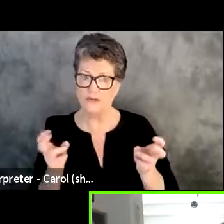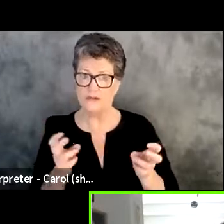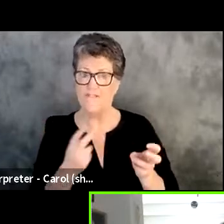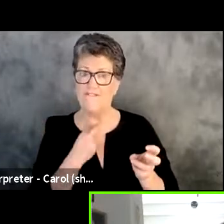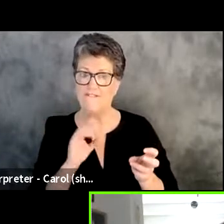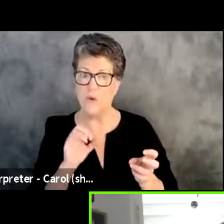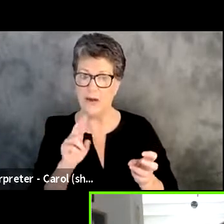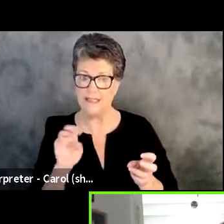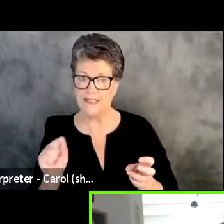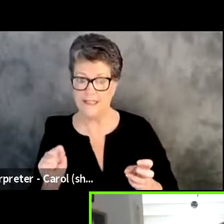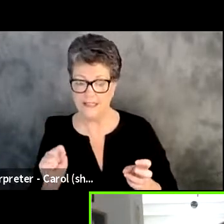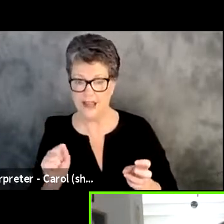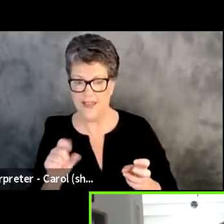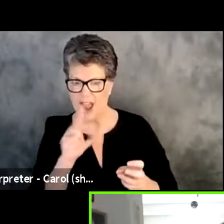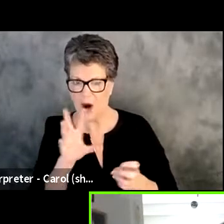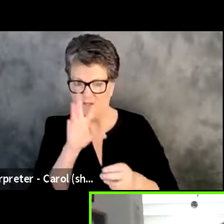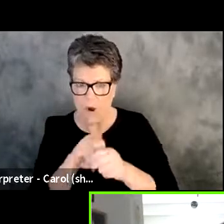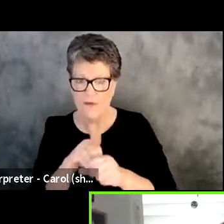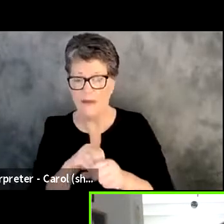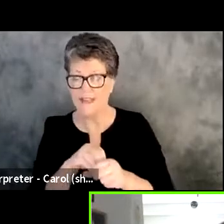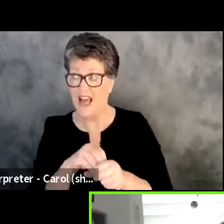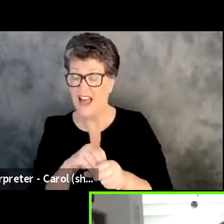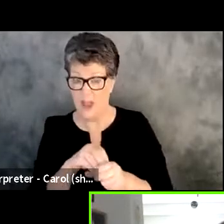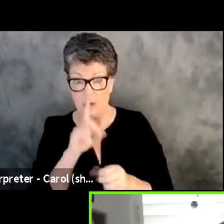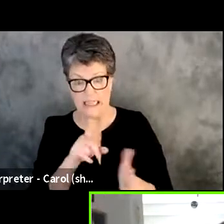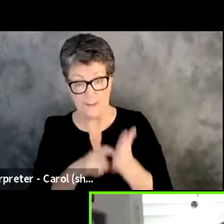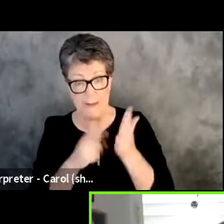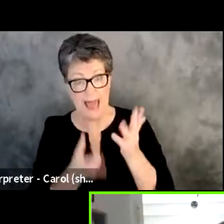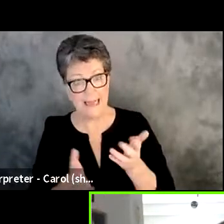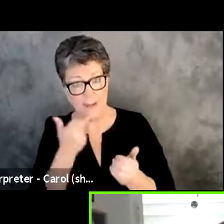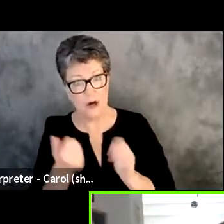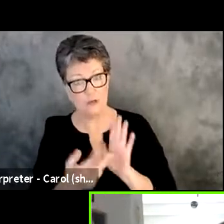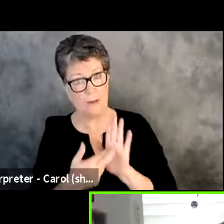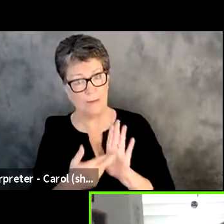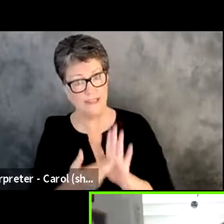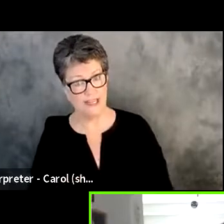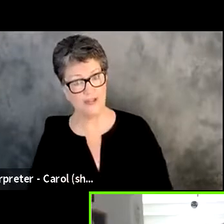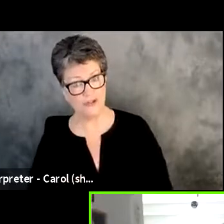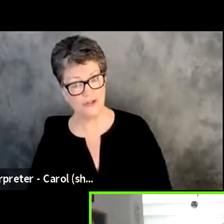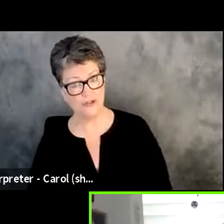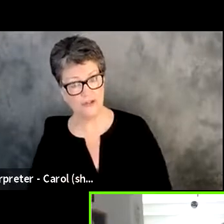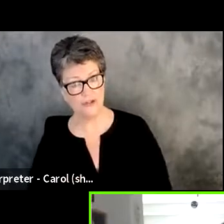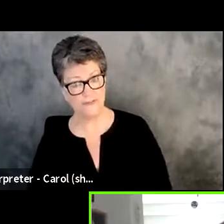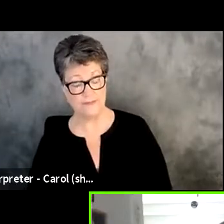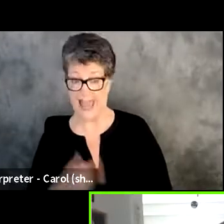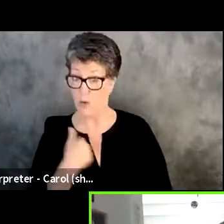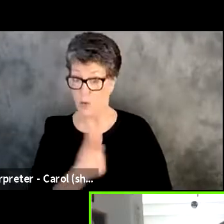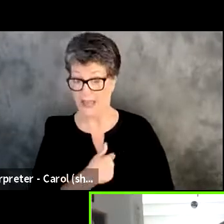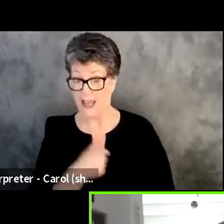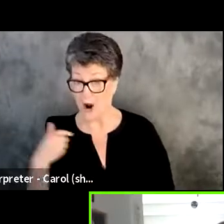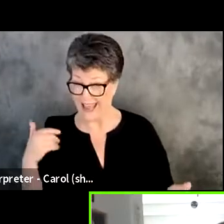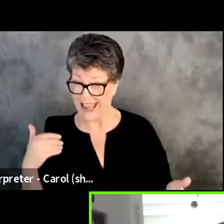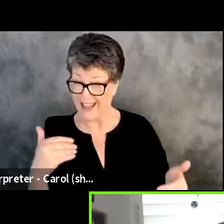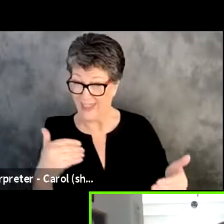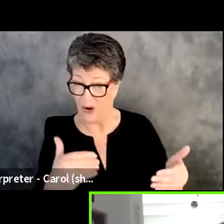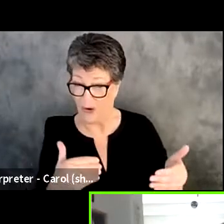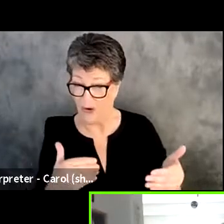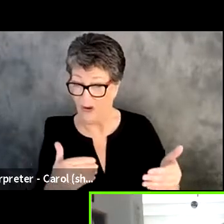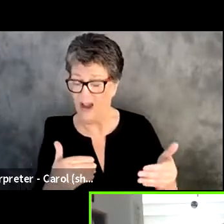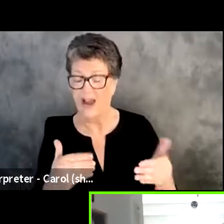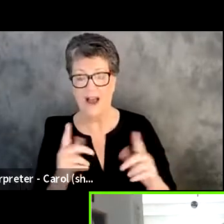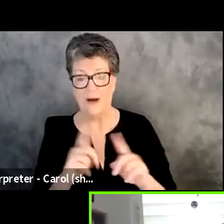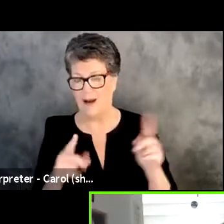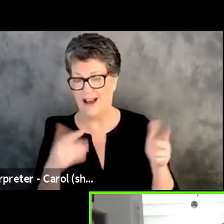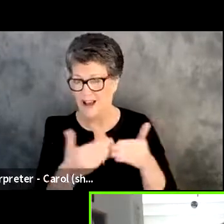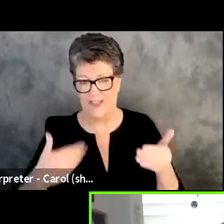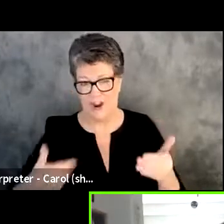really internally demanding better representation. And we're moving in that direction, but we're not